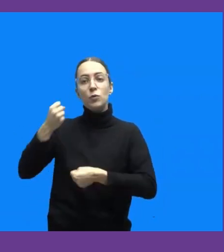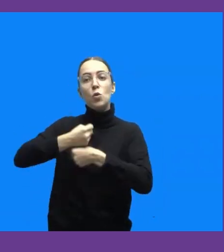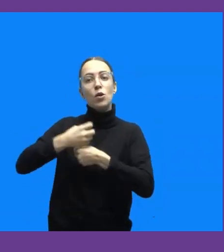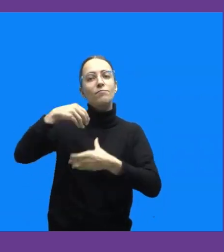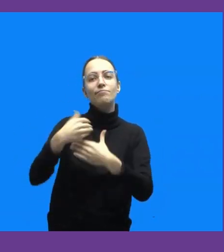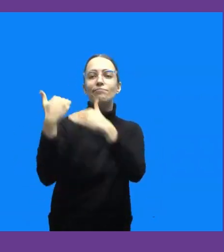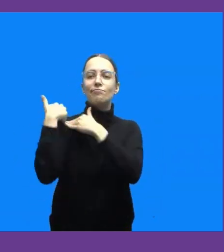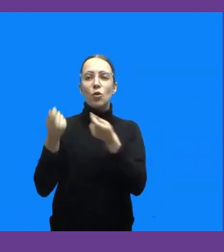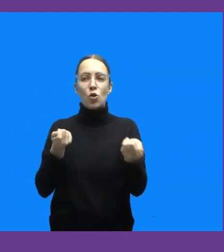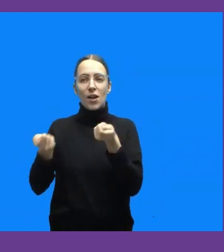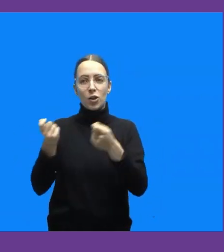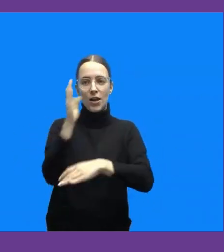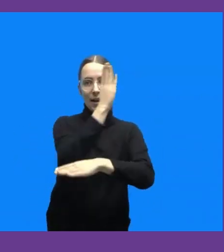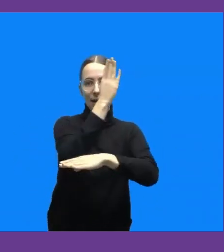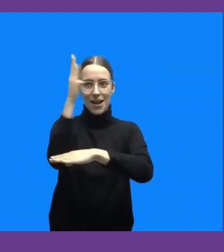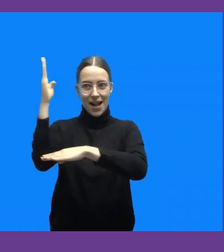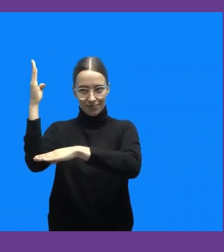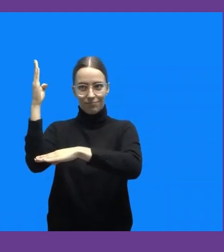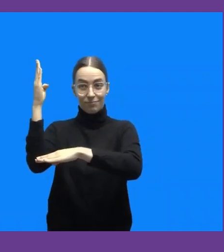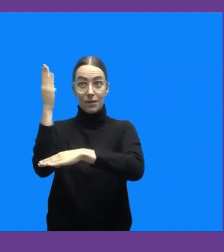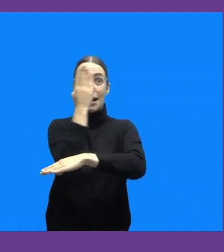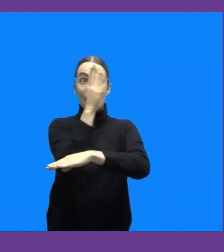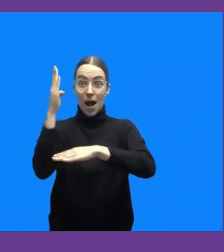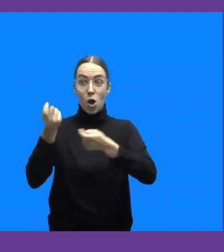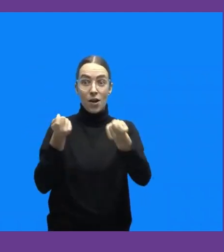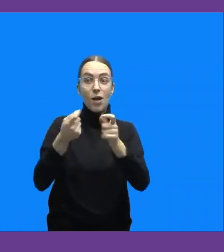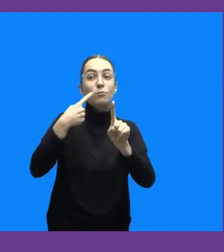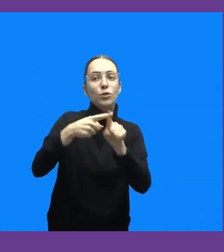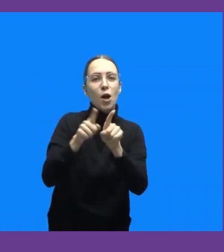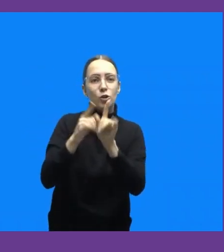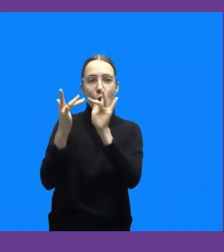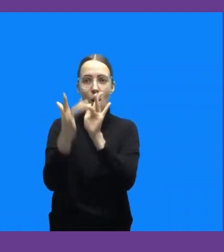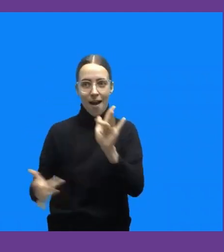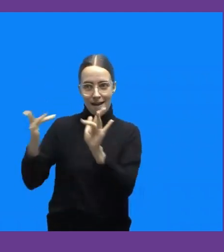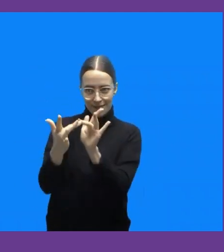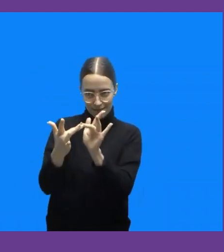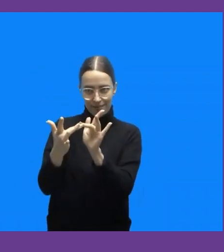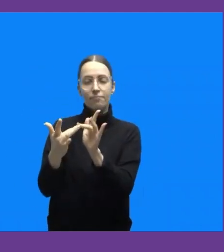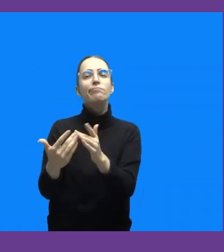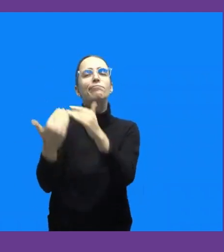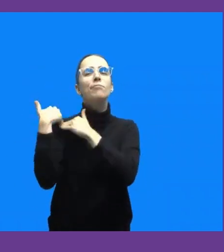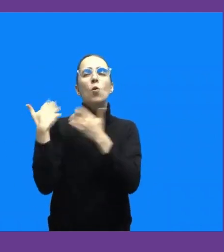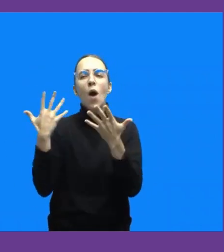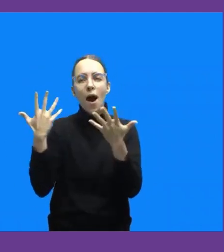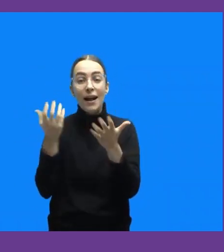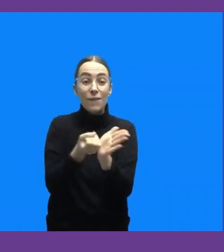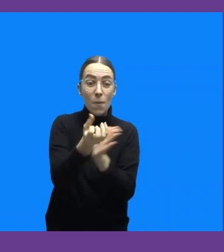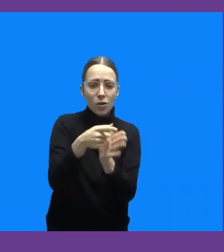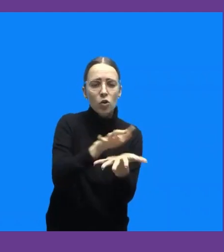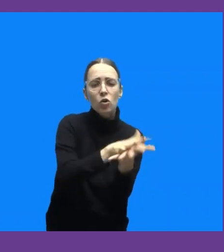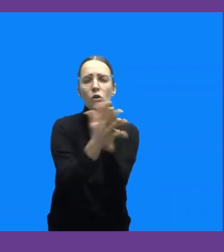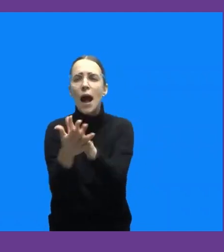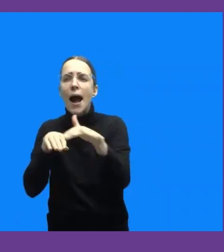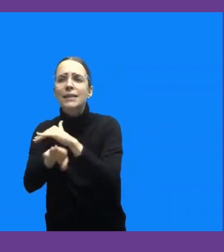institutions. And she's also the coordinator of Places, Accessible Platform, a webpage with tutorials in text and video